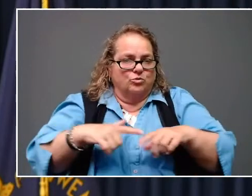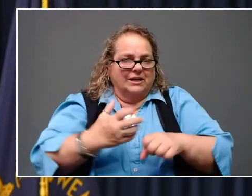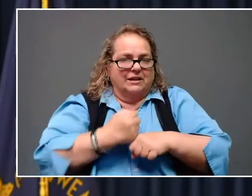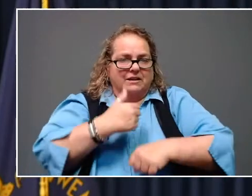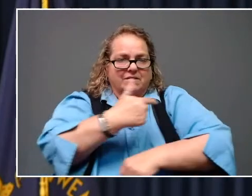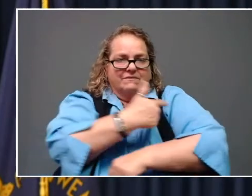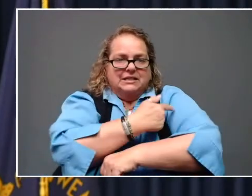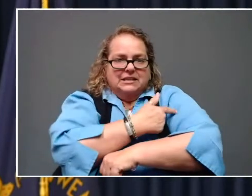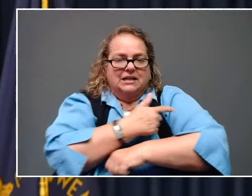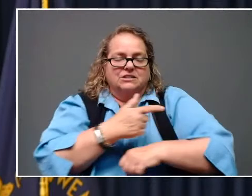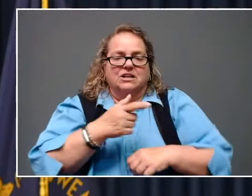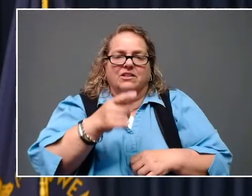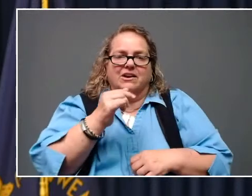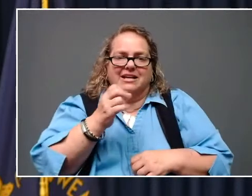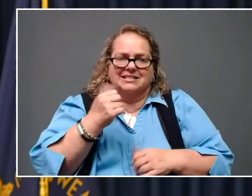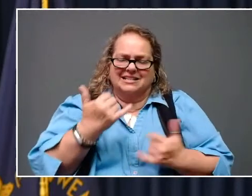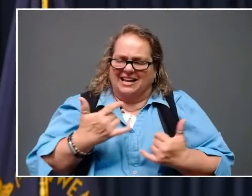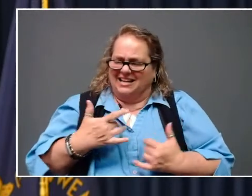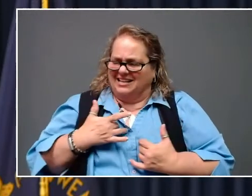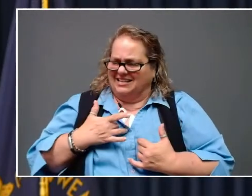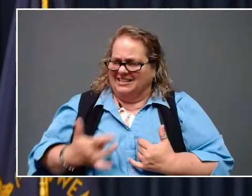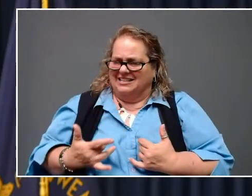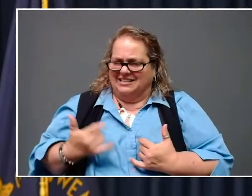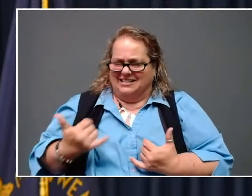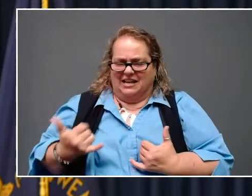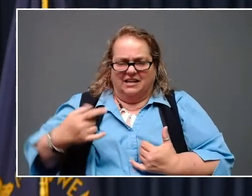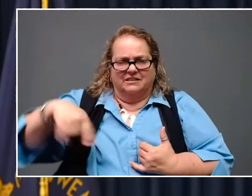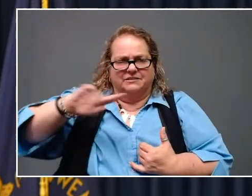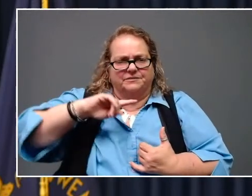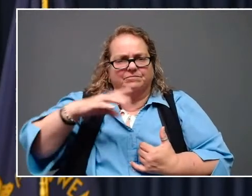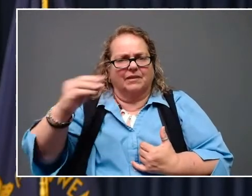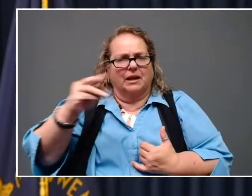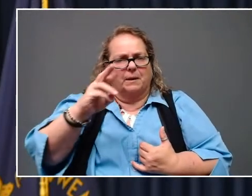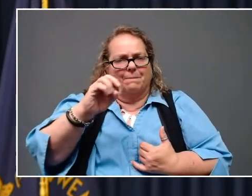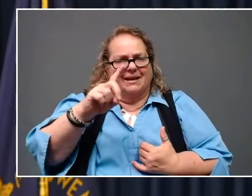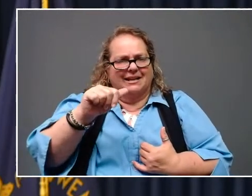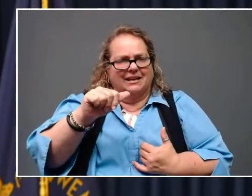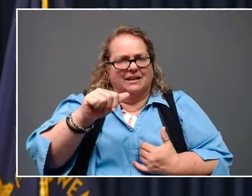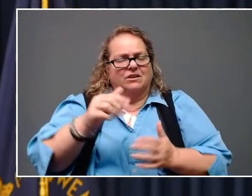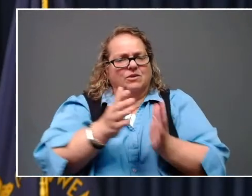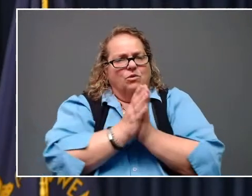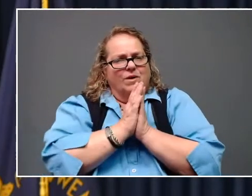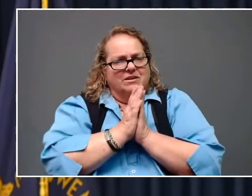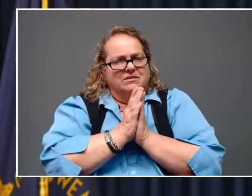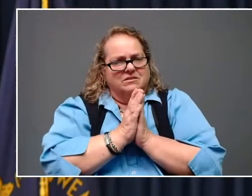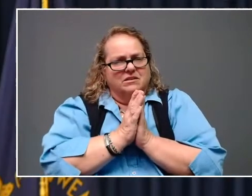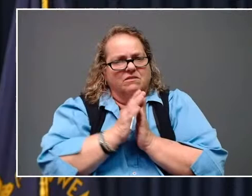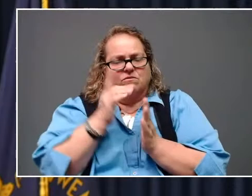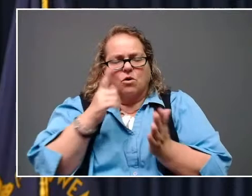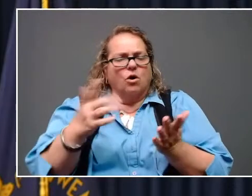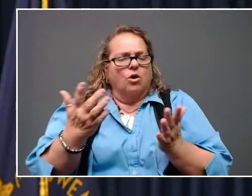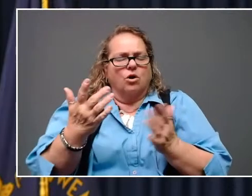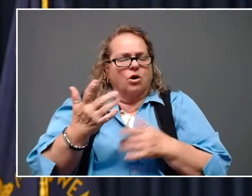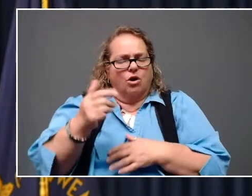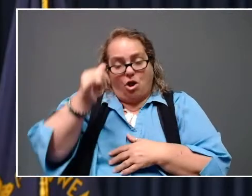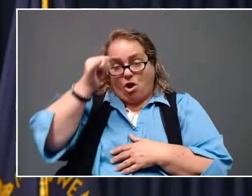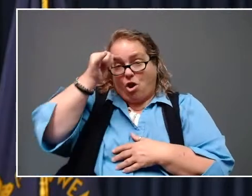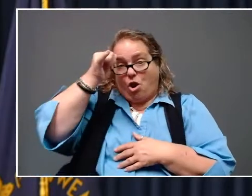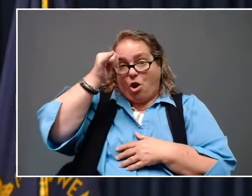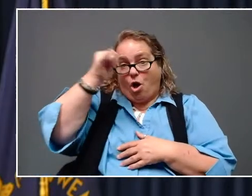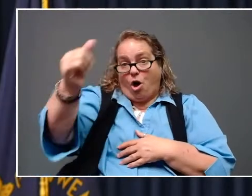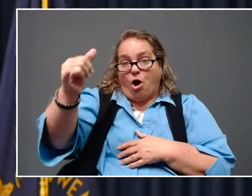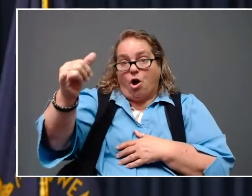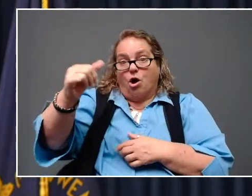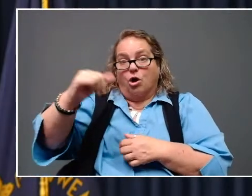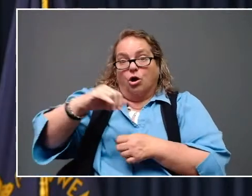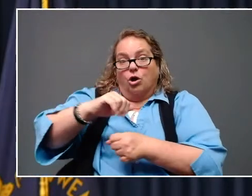There's attention now, and we've had some media requests on this topic for like long COVID. Long COVID affects people of